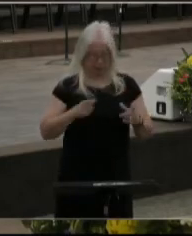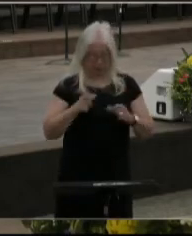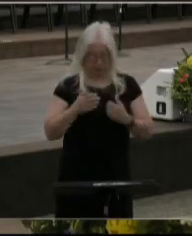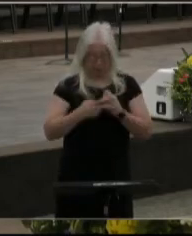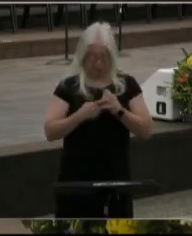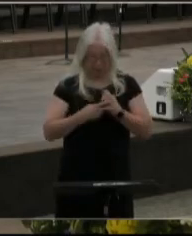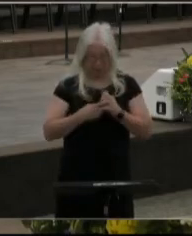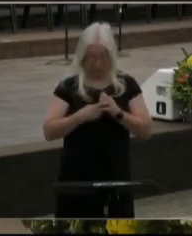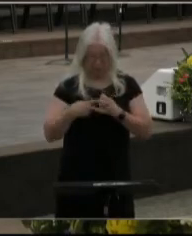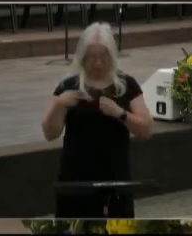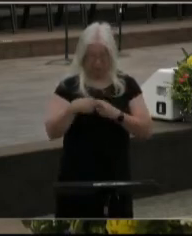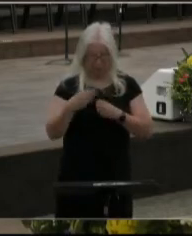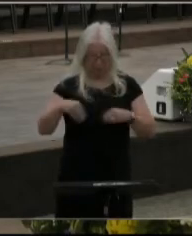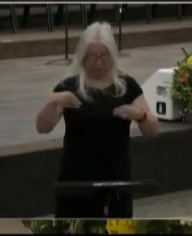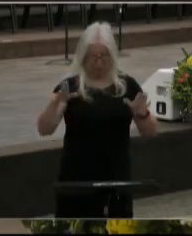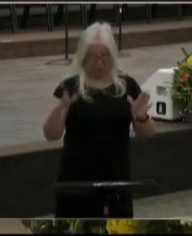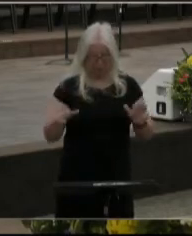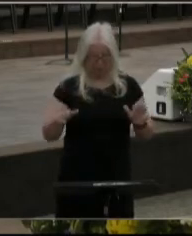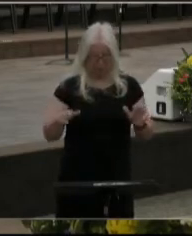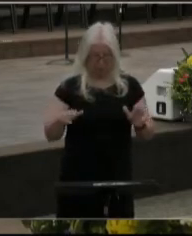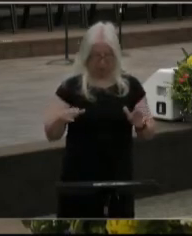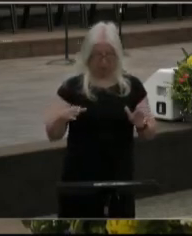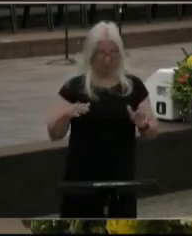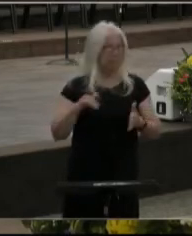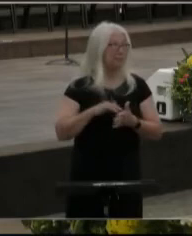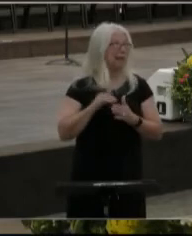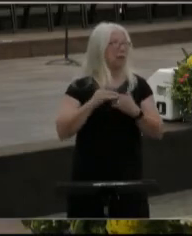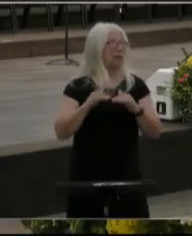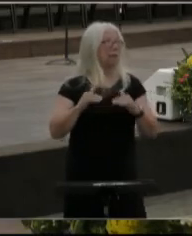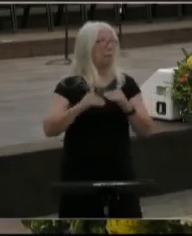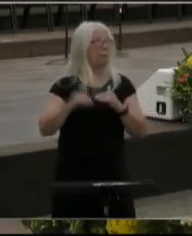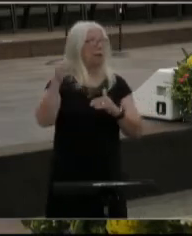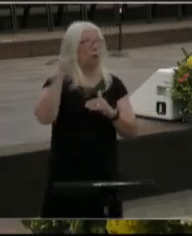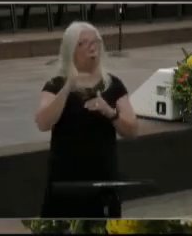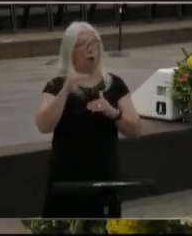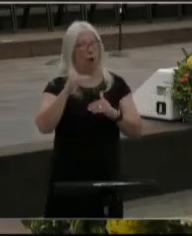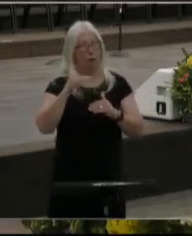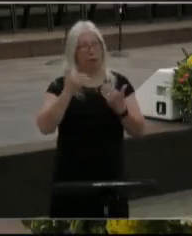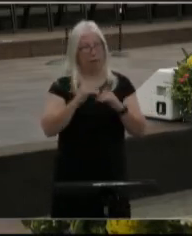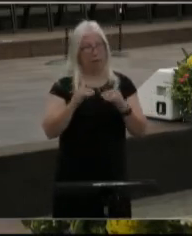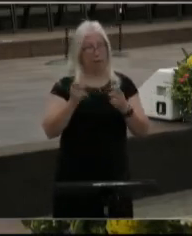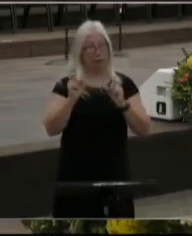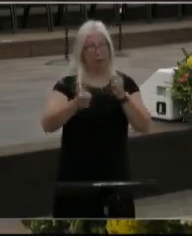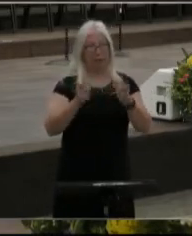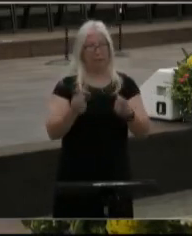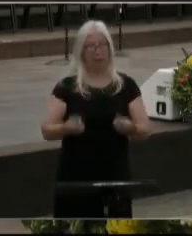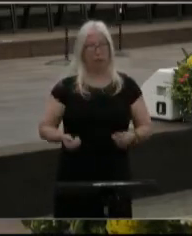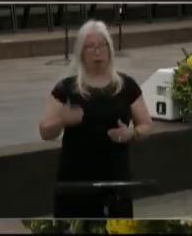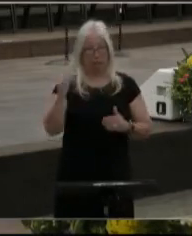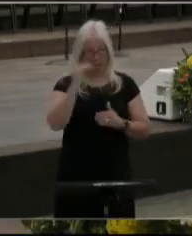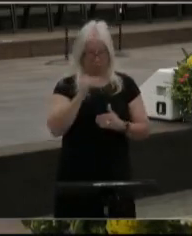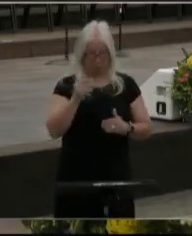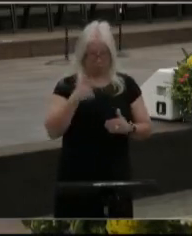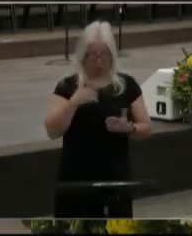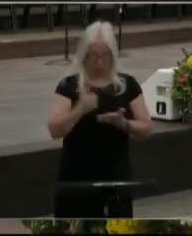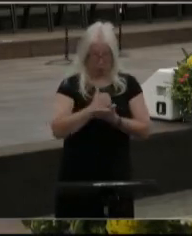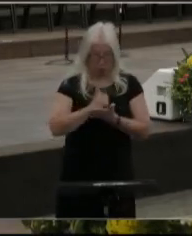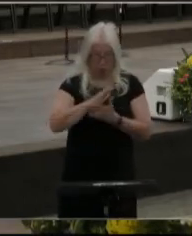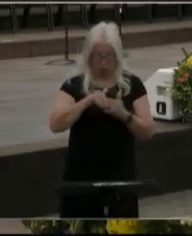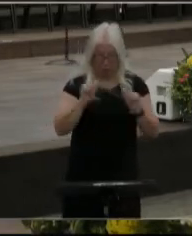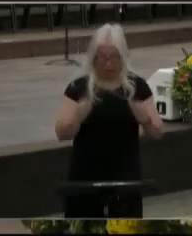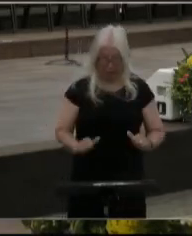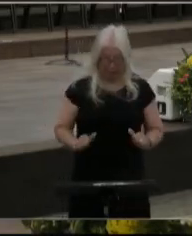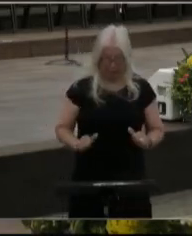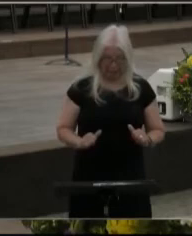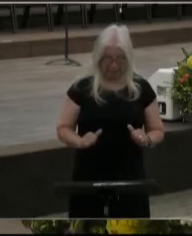dealing with my saving, cutting down on my spending. My standard of living may go up, but does my standard of giving go up? See, I want to earn all I can.